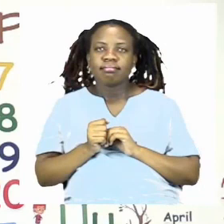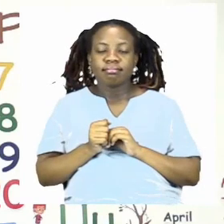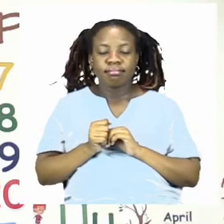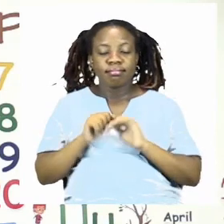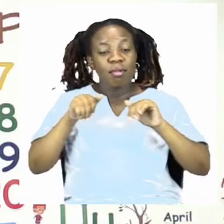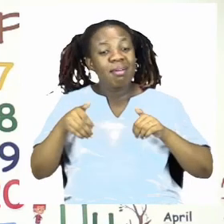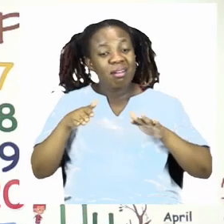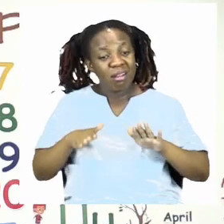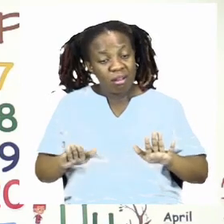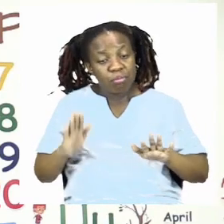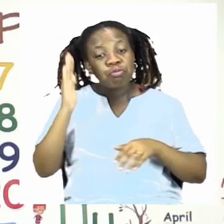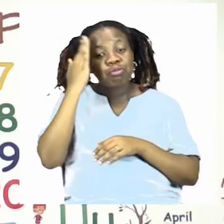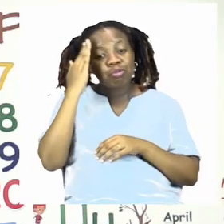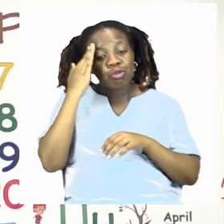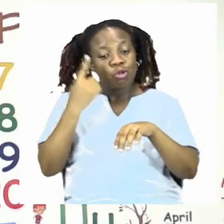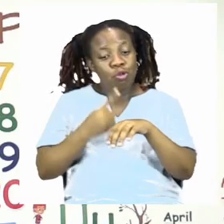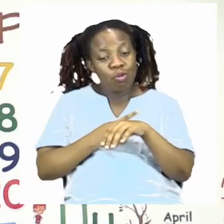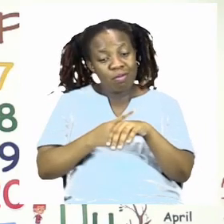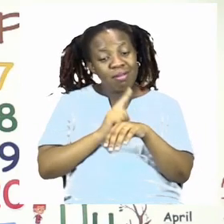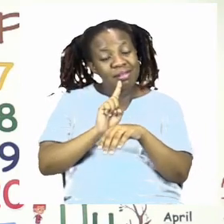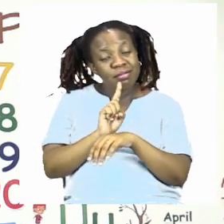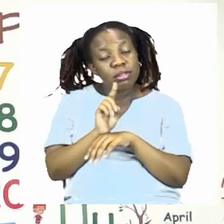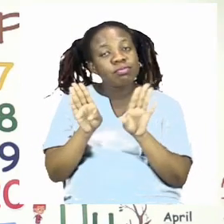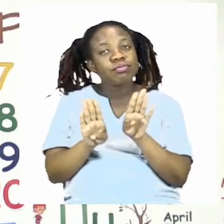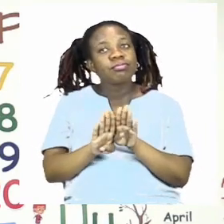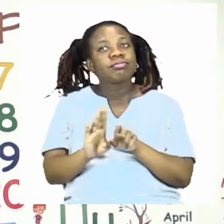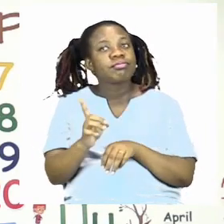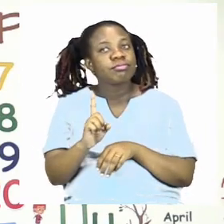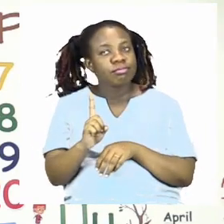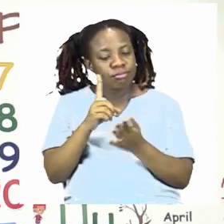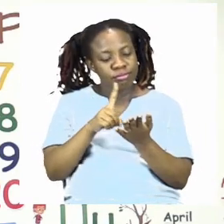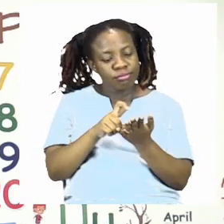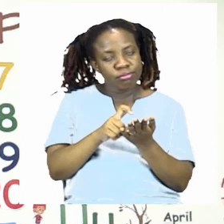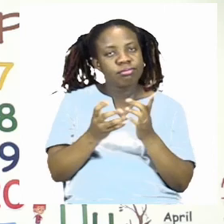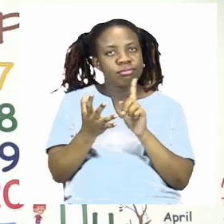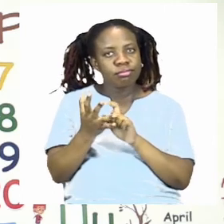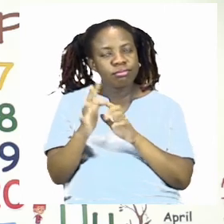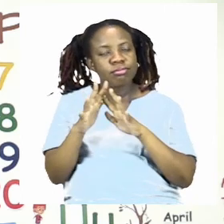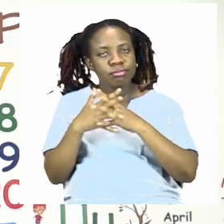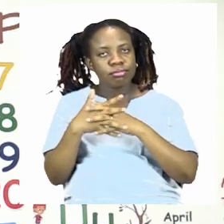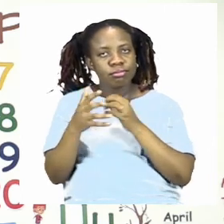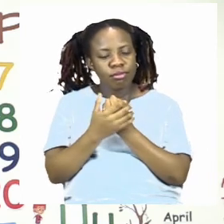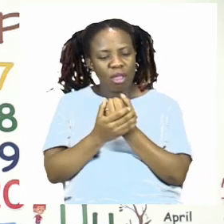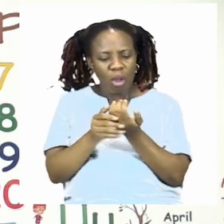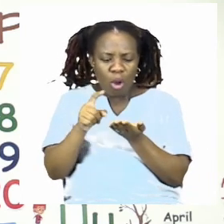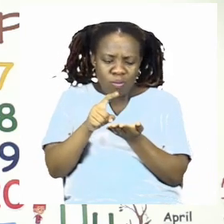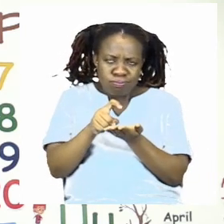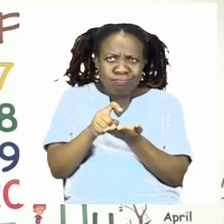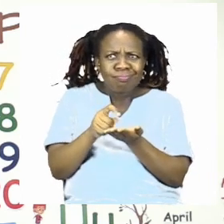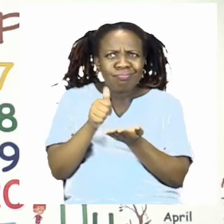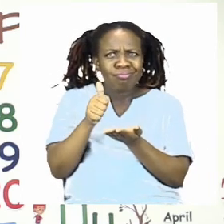before we start with our lesson, let's sanitize. Now boys and girls, remember to put enough sanitizer on